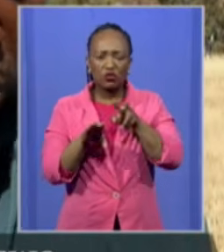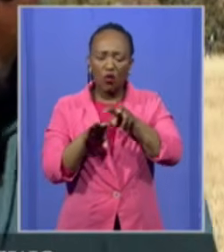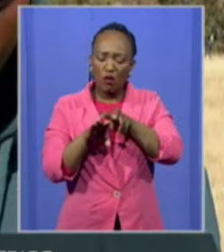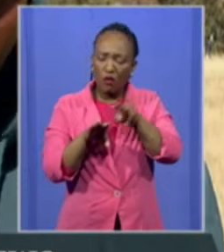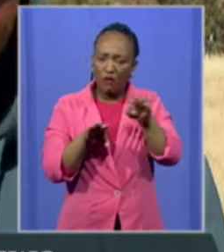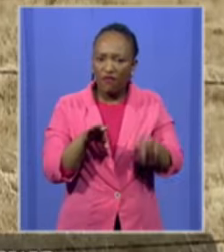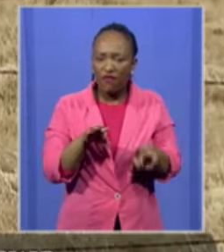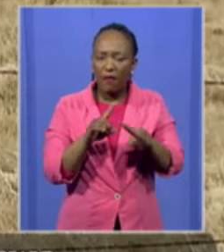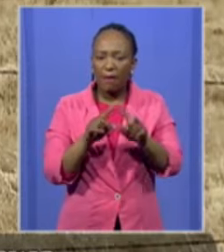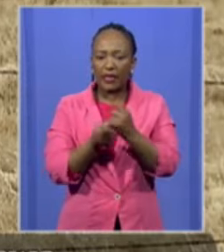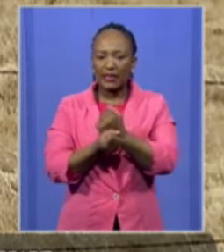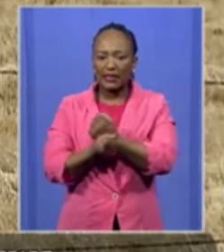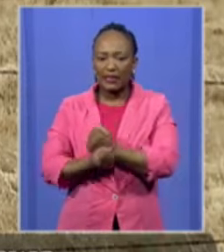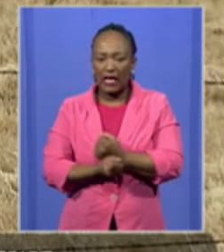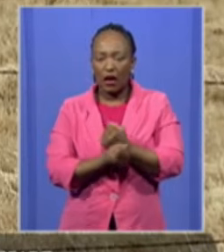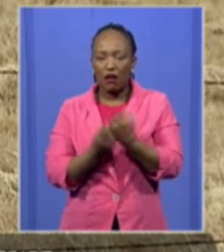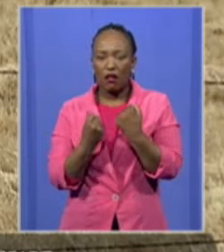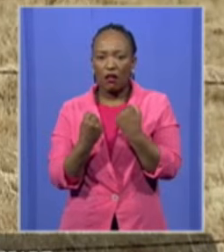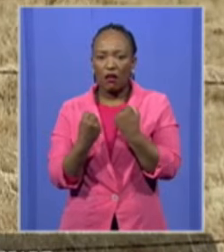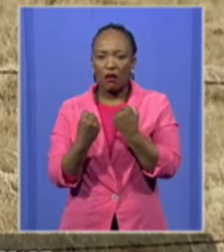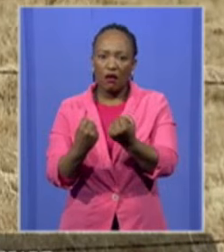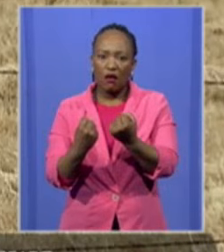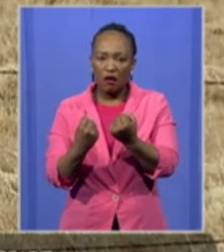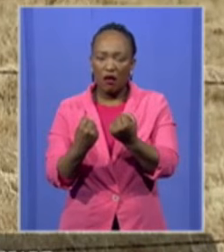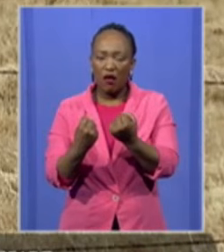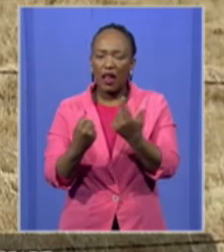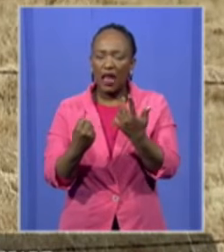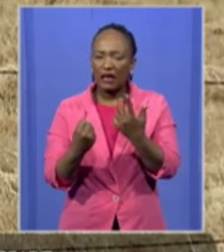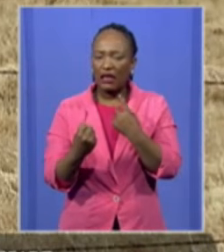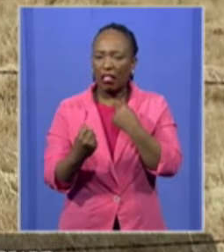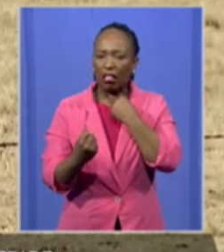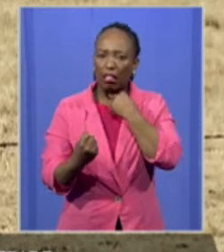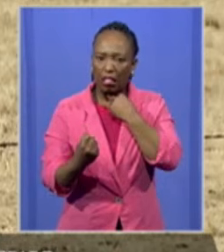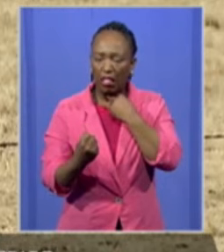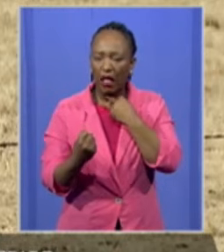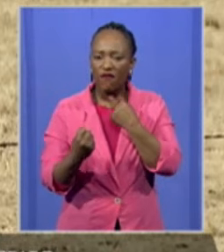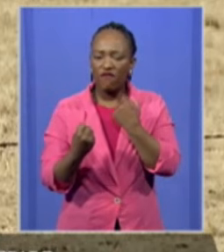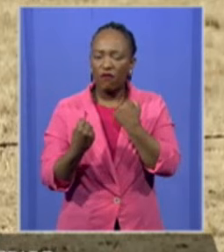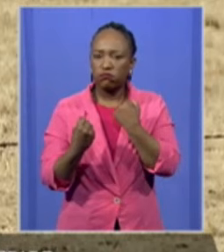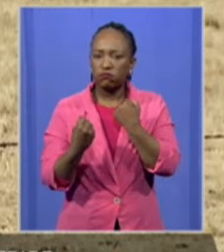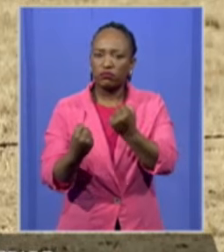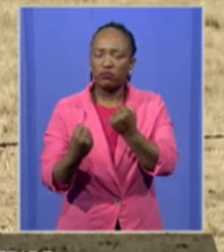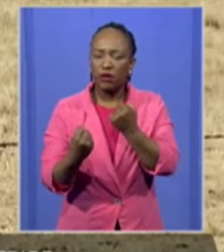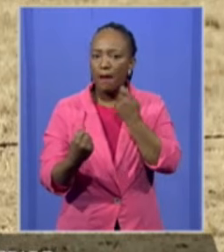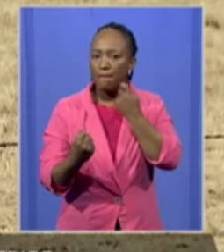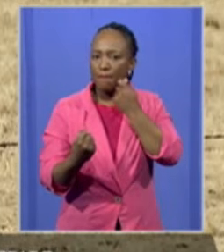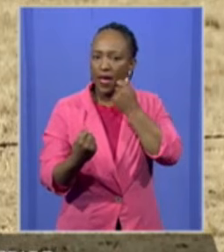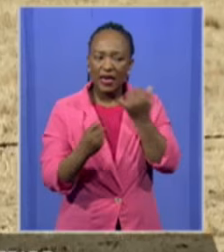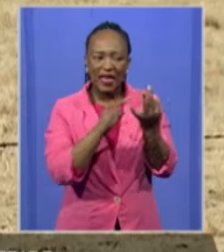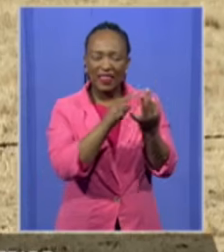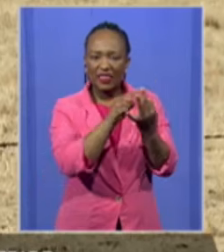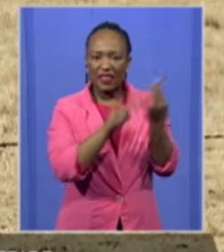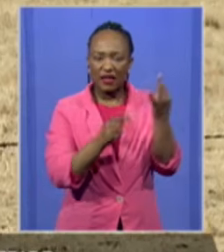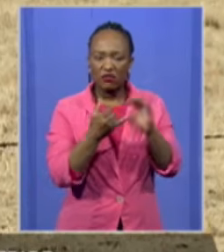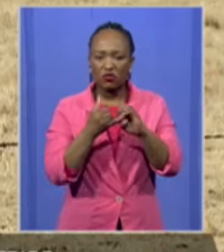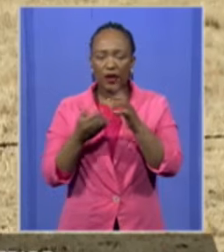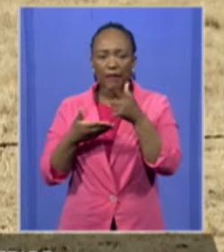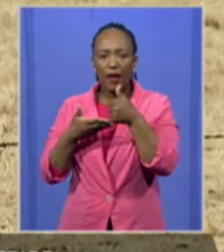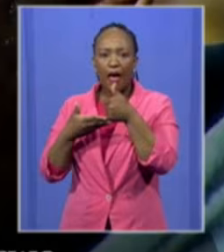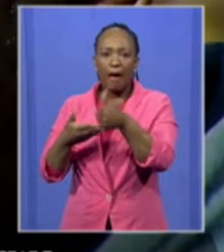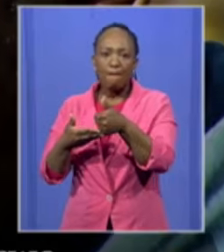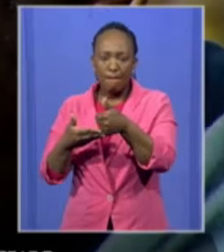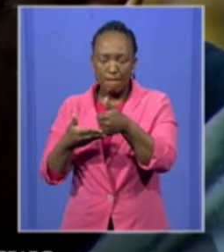bonahala hore traka eo a neng a e kganna e ne e fasitse mme banna ba bararo ba leka ho mo thusa ho kgutlela